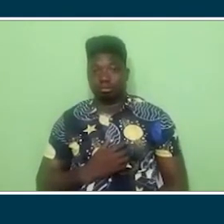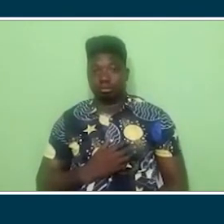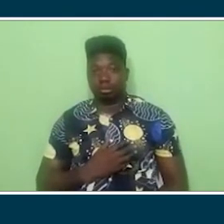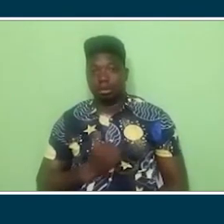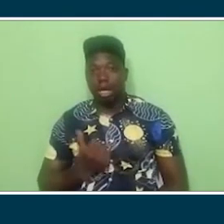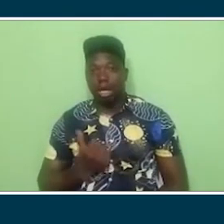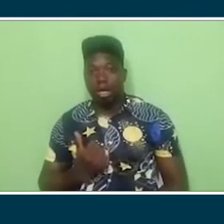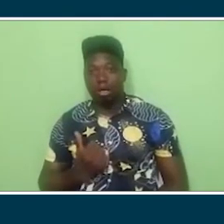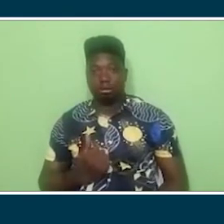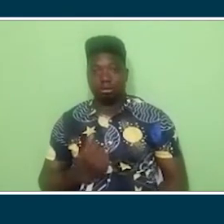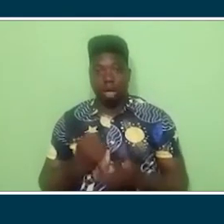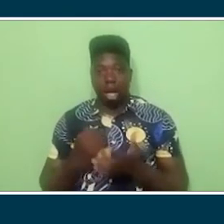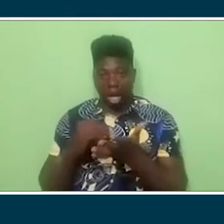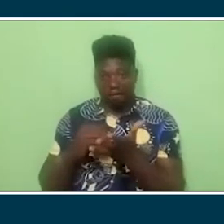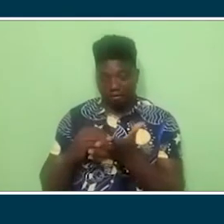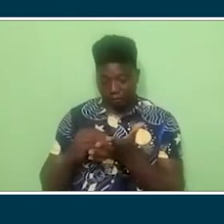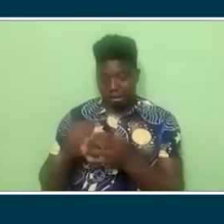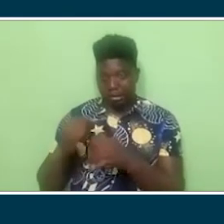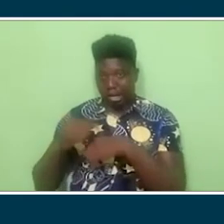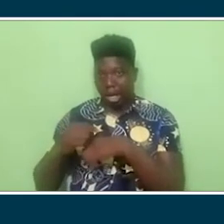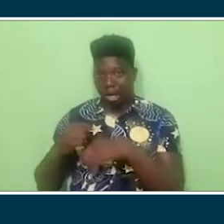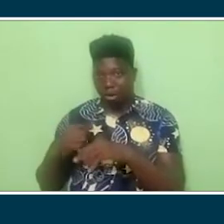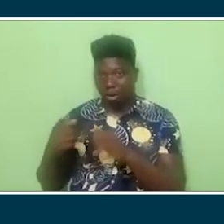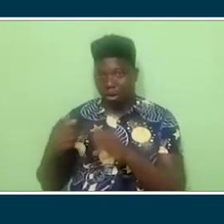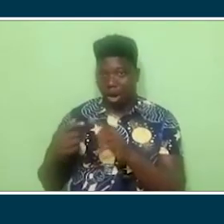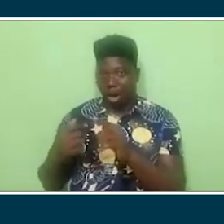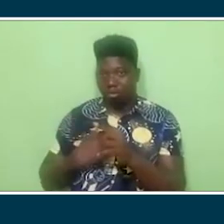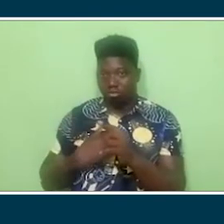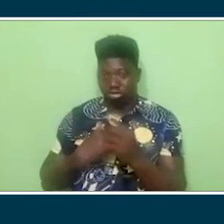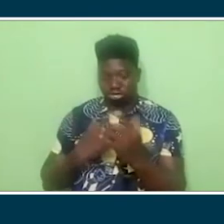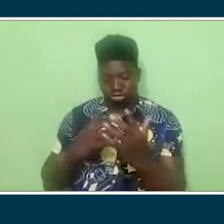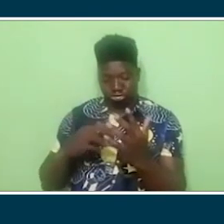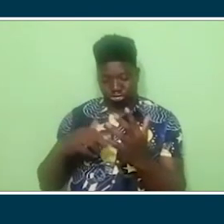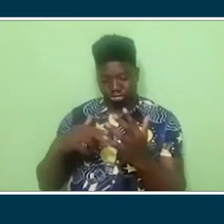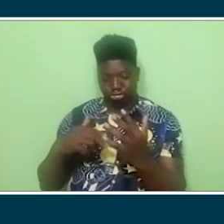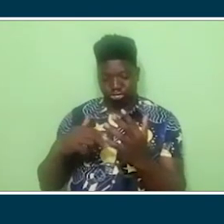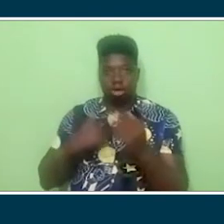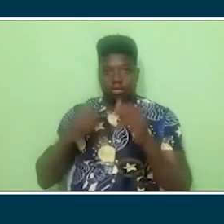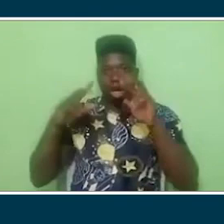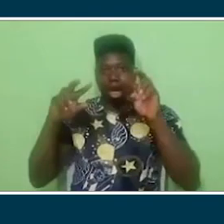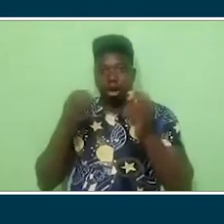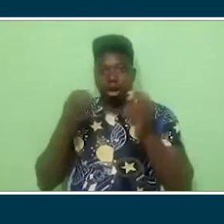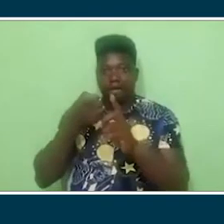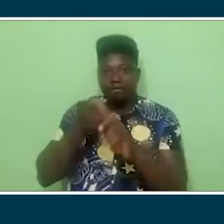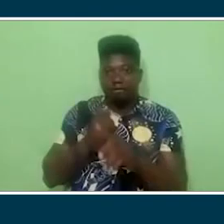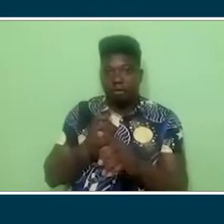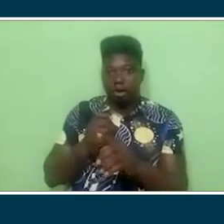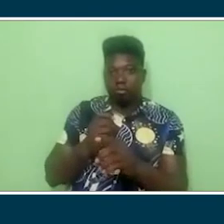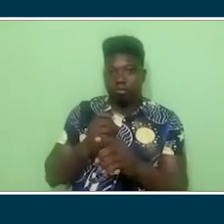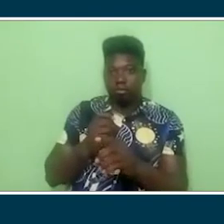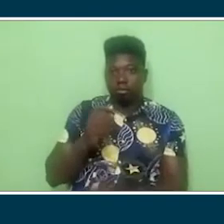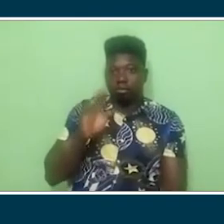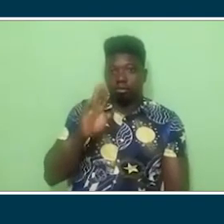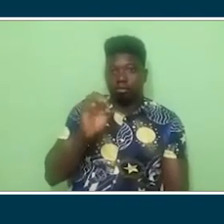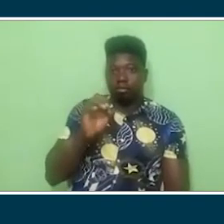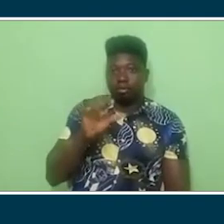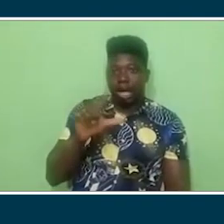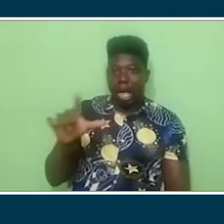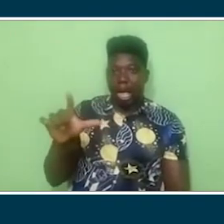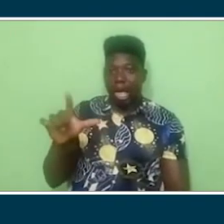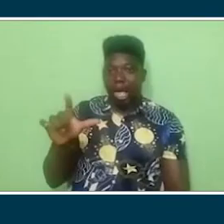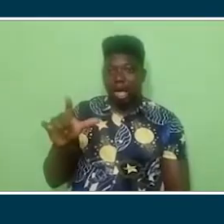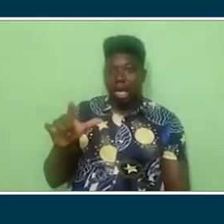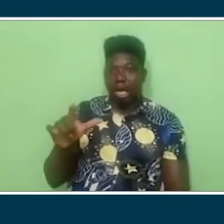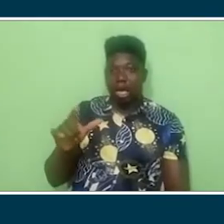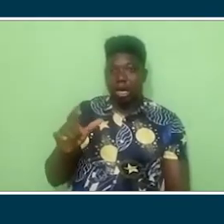oftentimes when I am reading quotes from bell hooks, for example, to some of my students, they're going, I have